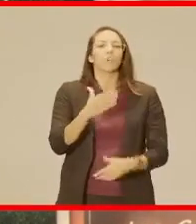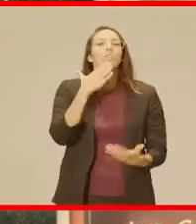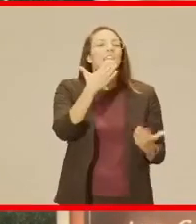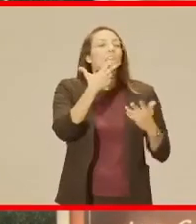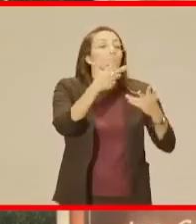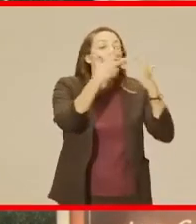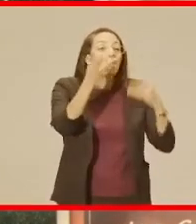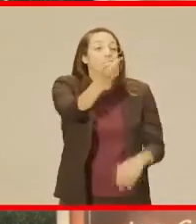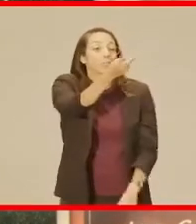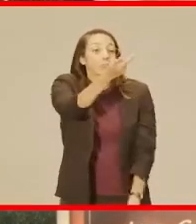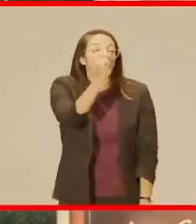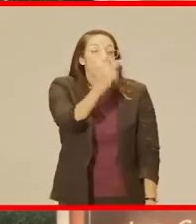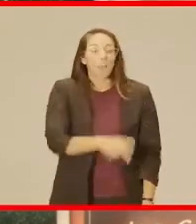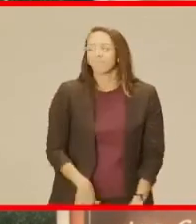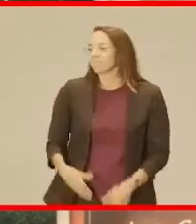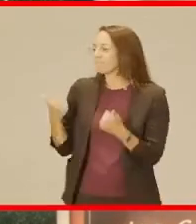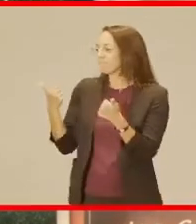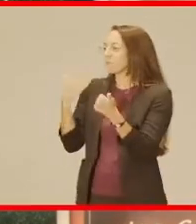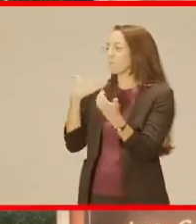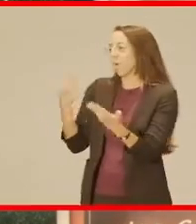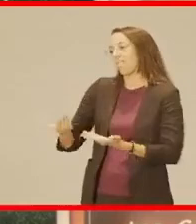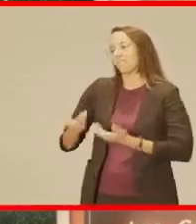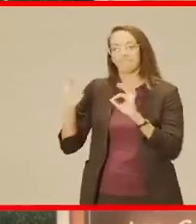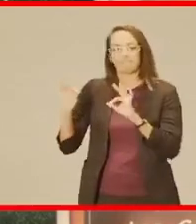very welcome.